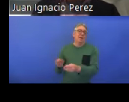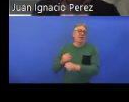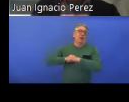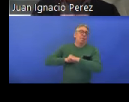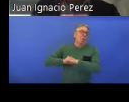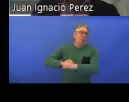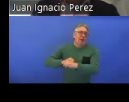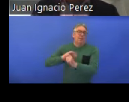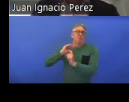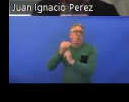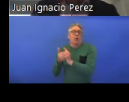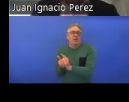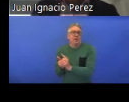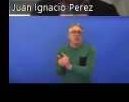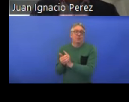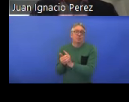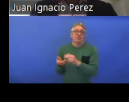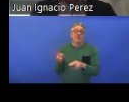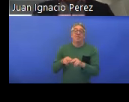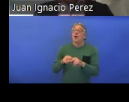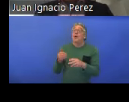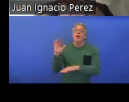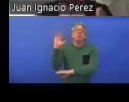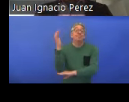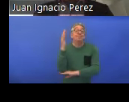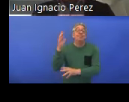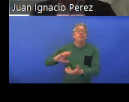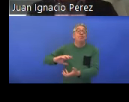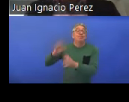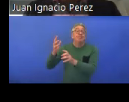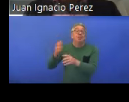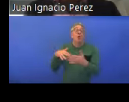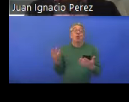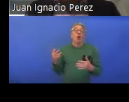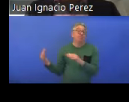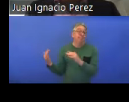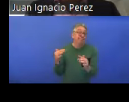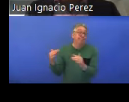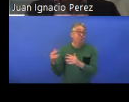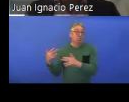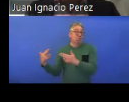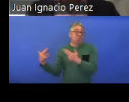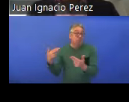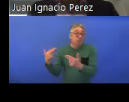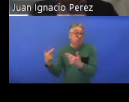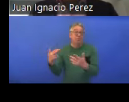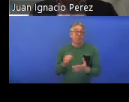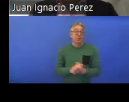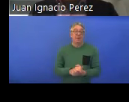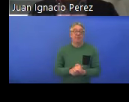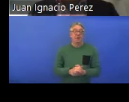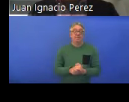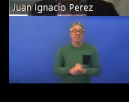humanitarian emergencies, and natural disasters. I move forward, and then we can see some examples